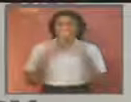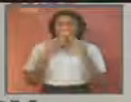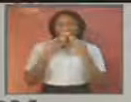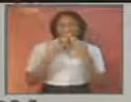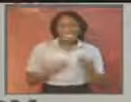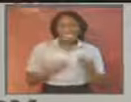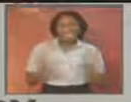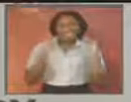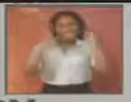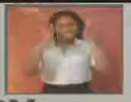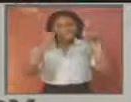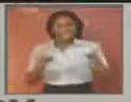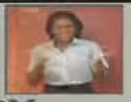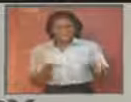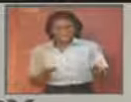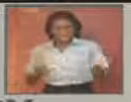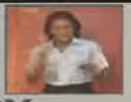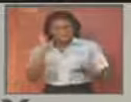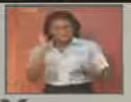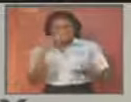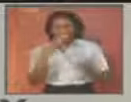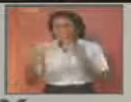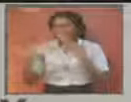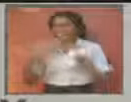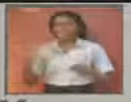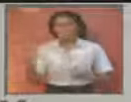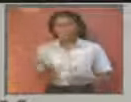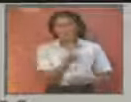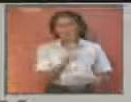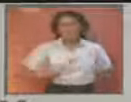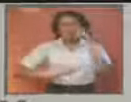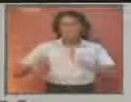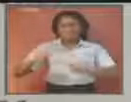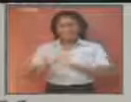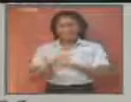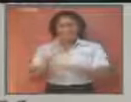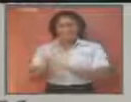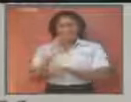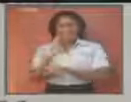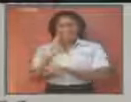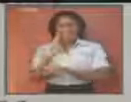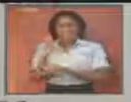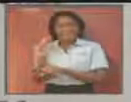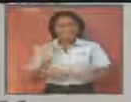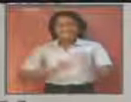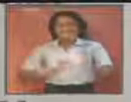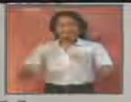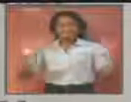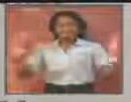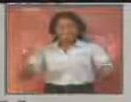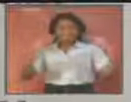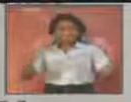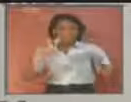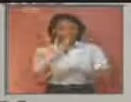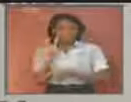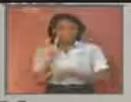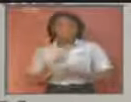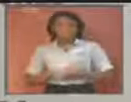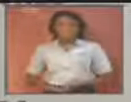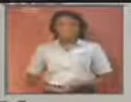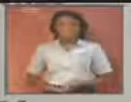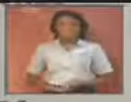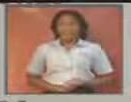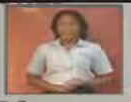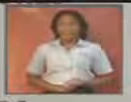Christine Carrington, members of the media, our viewing and listening public, Team RHA,